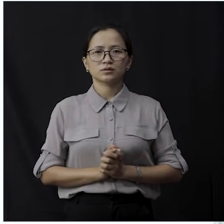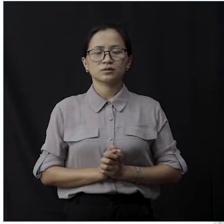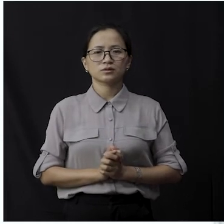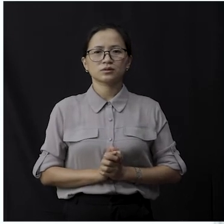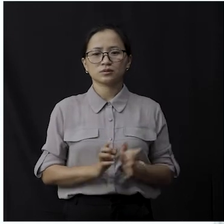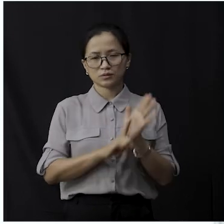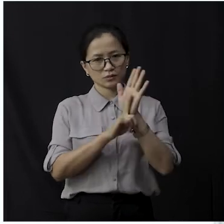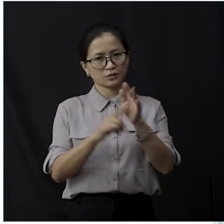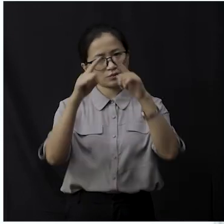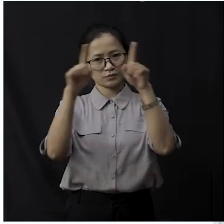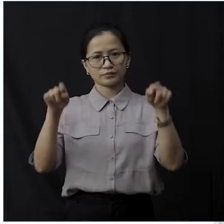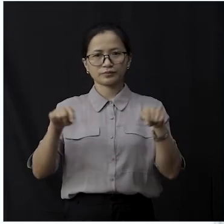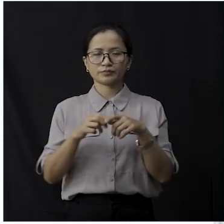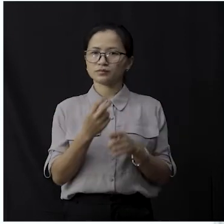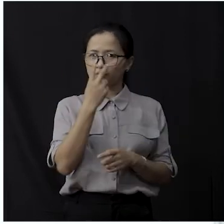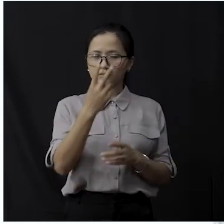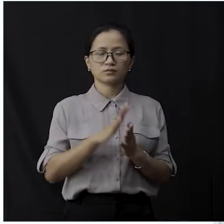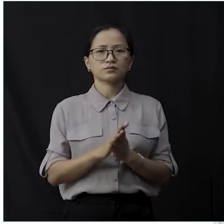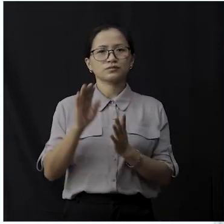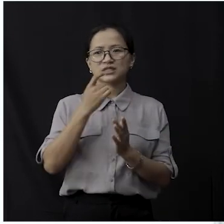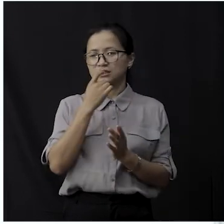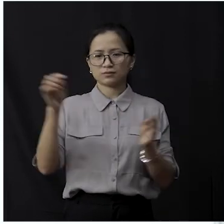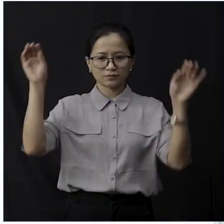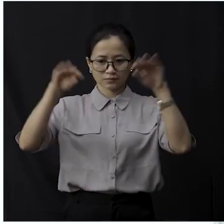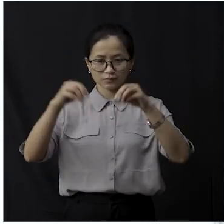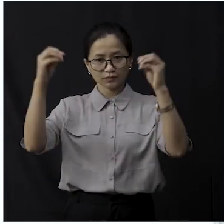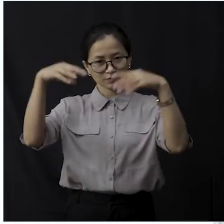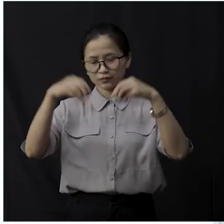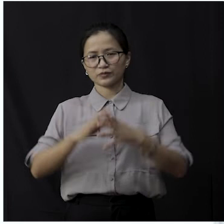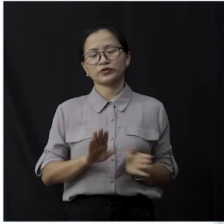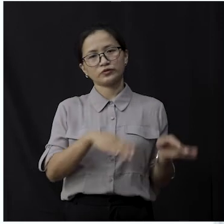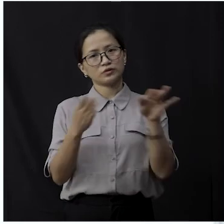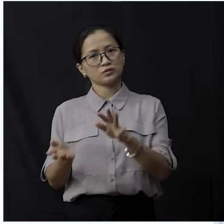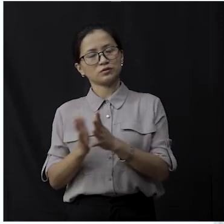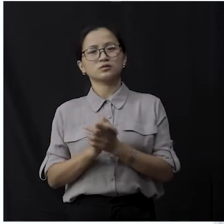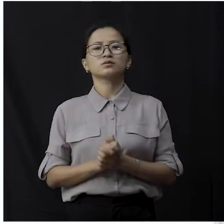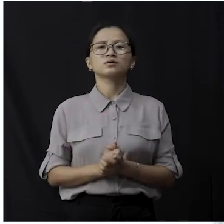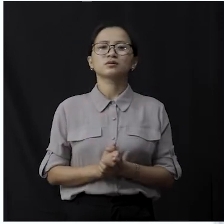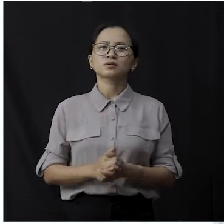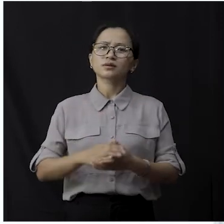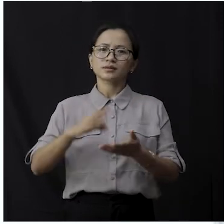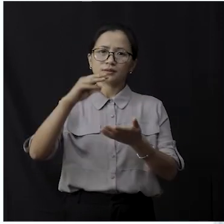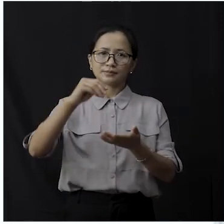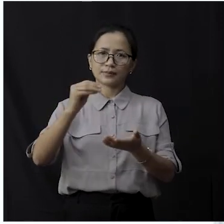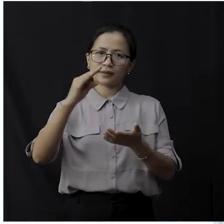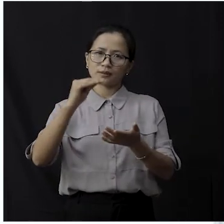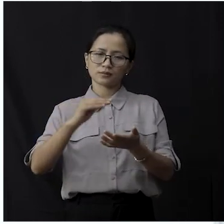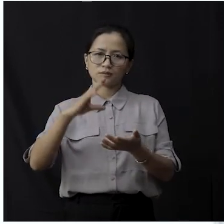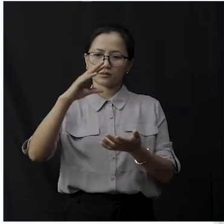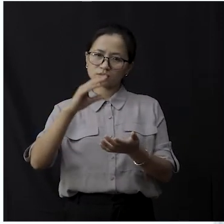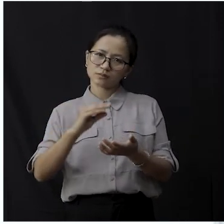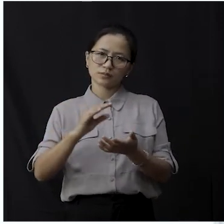right? I've shown you a picture of snow falling on the mountains. So what happens to that snow? The snow melts, right? The